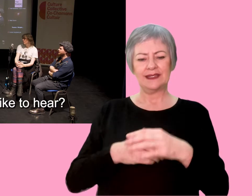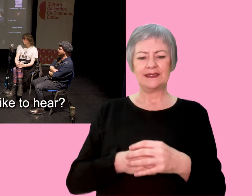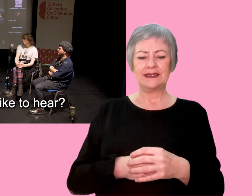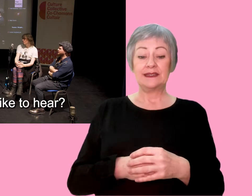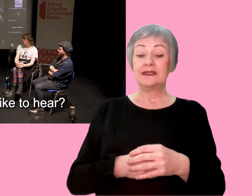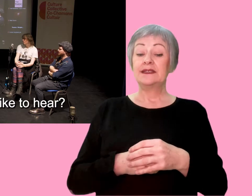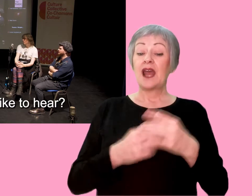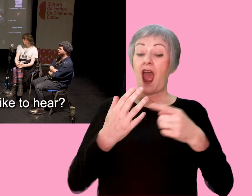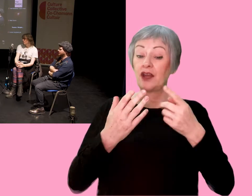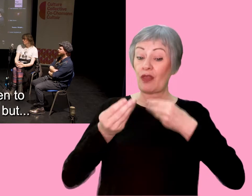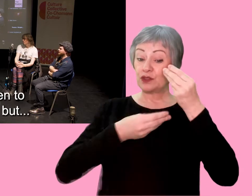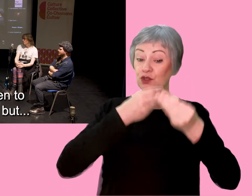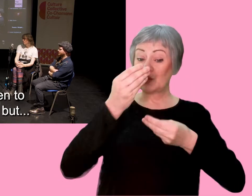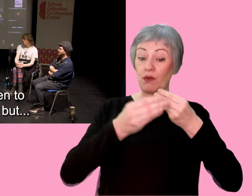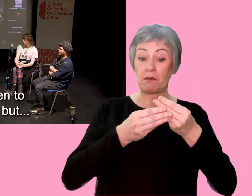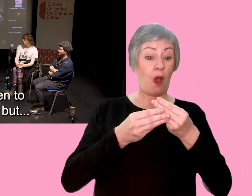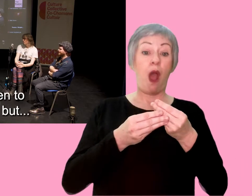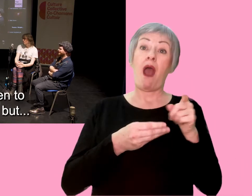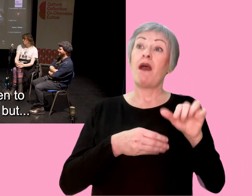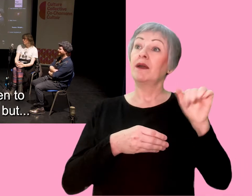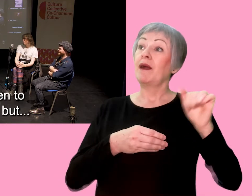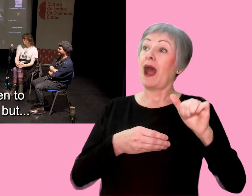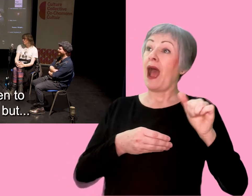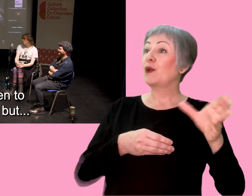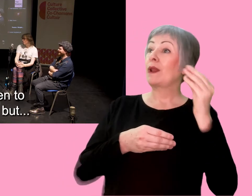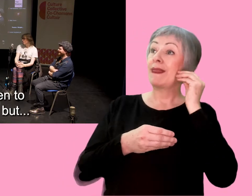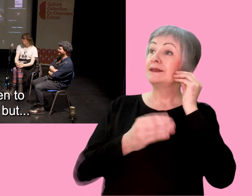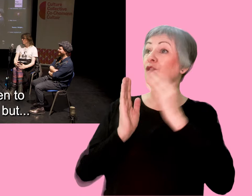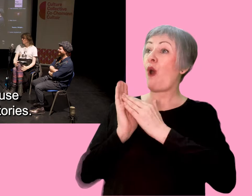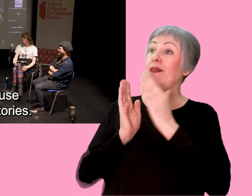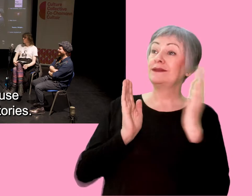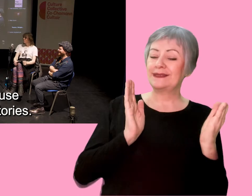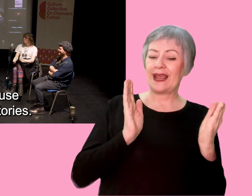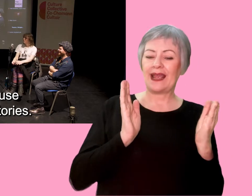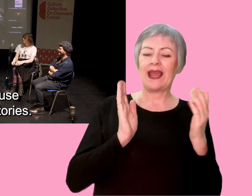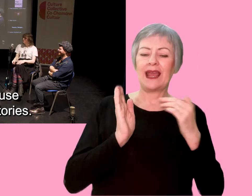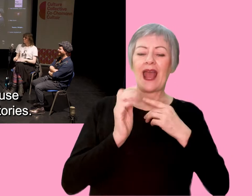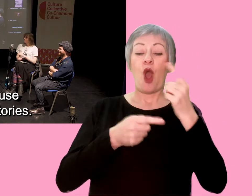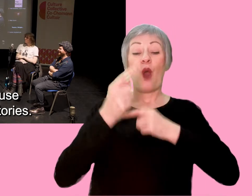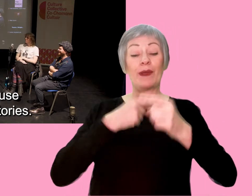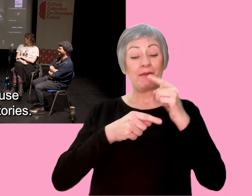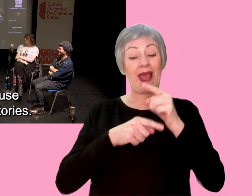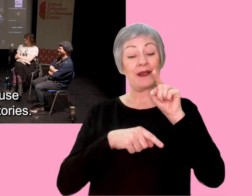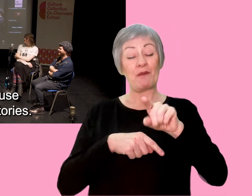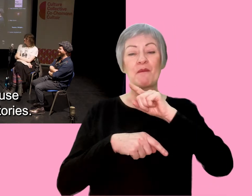Yeah. Another story you would like it? I mean, I could listen to your stories all day, right. but I went back